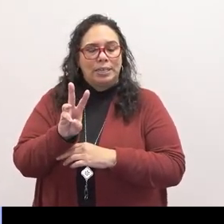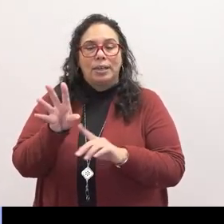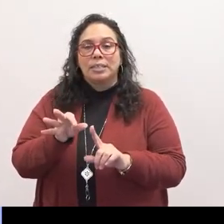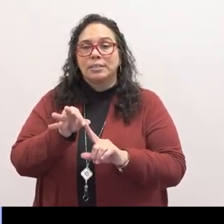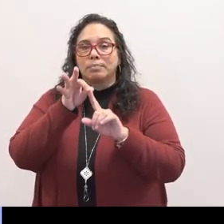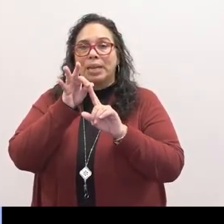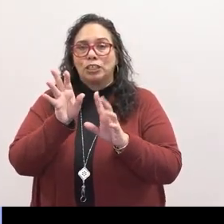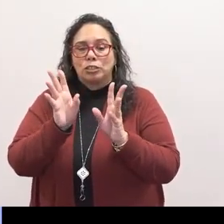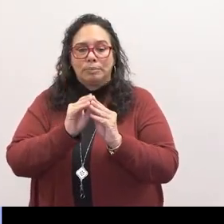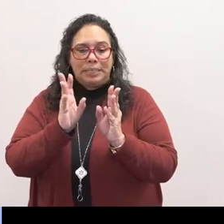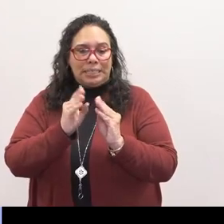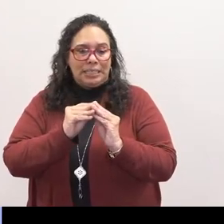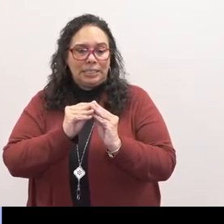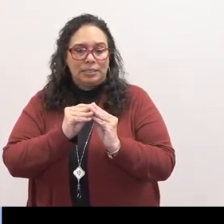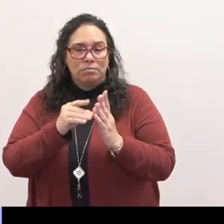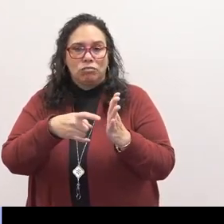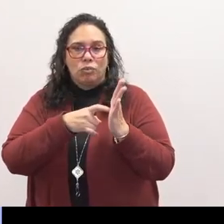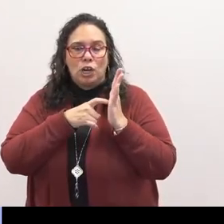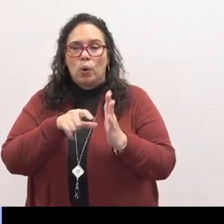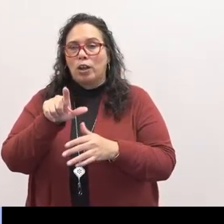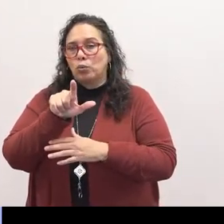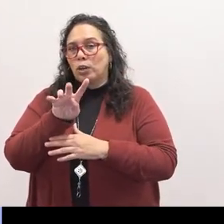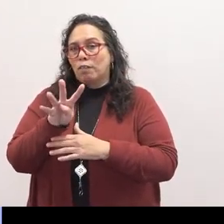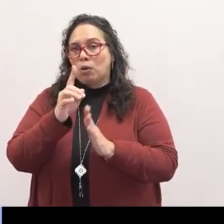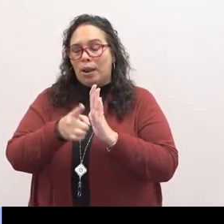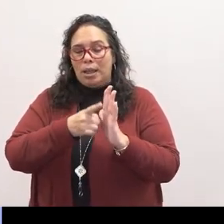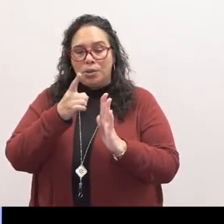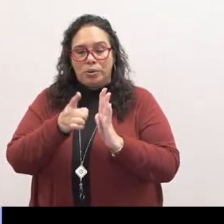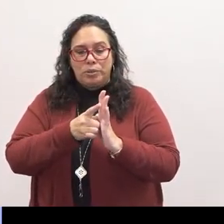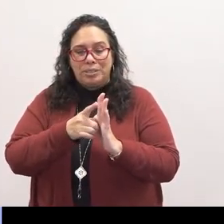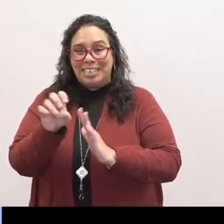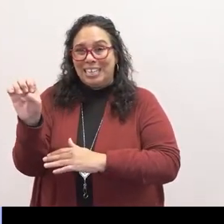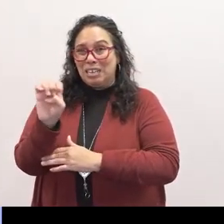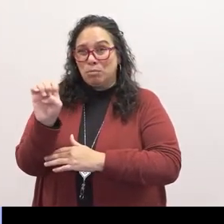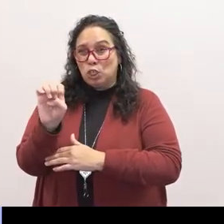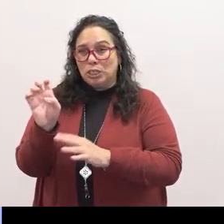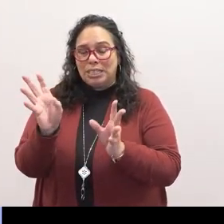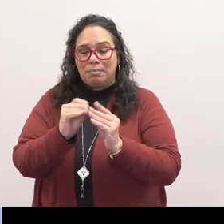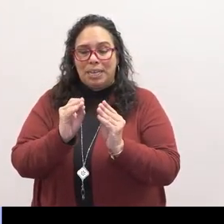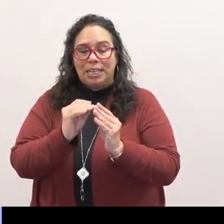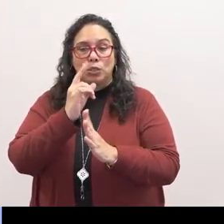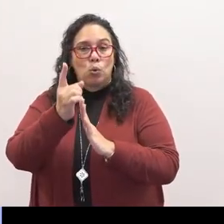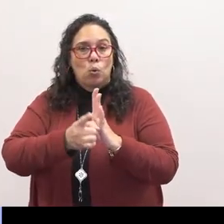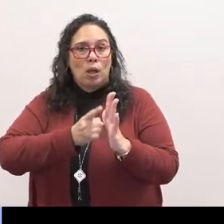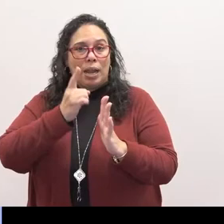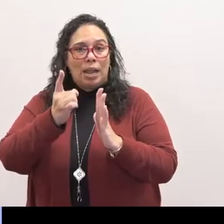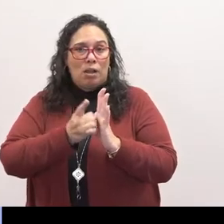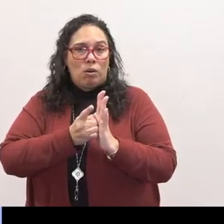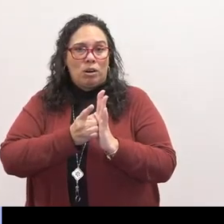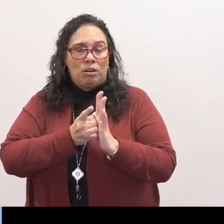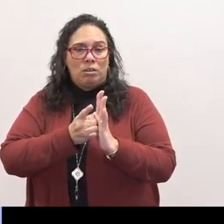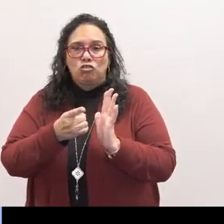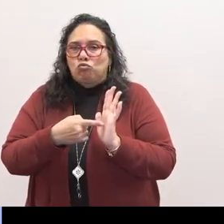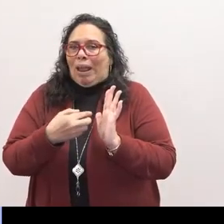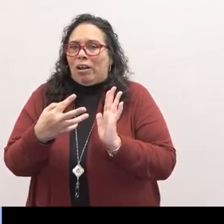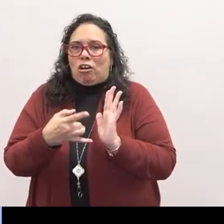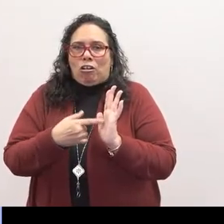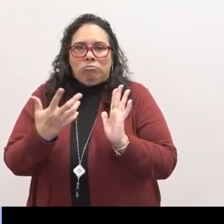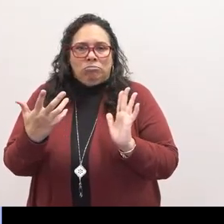meetings only require 24-hour notice, and an emergency meeting is just a one-hour notice. But emergency meetings are very